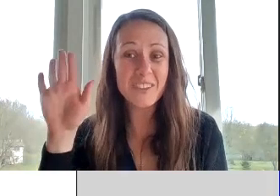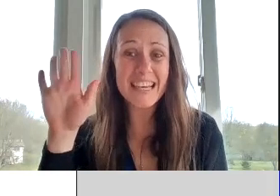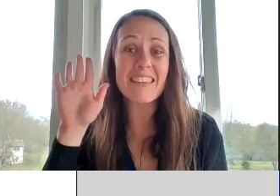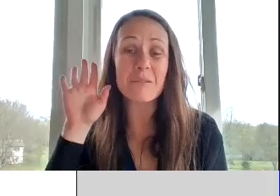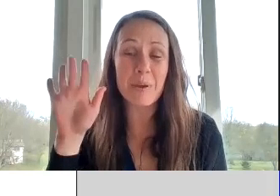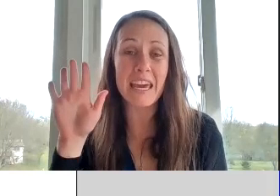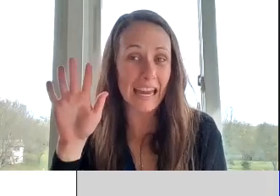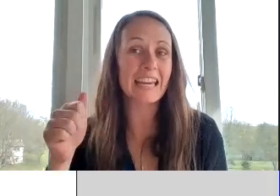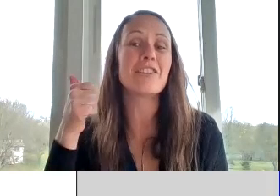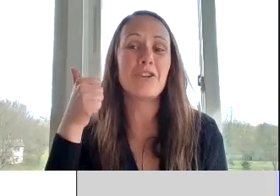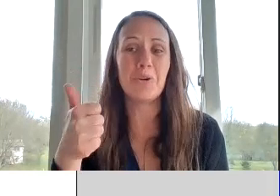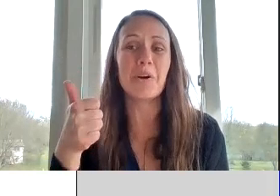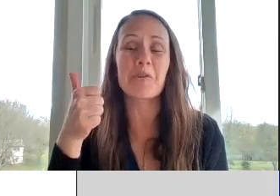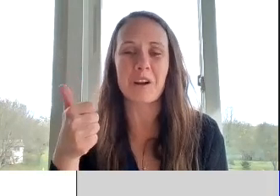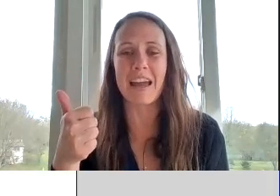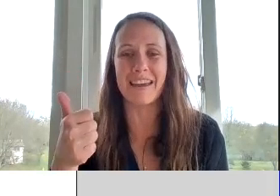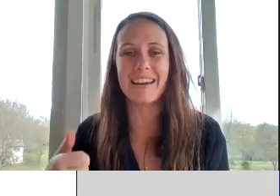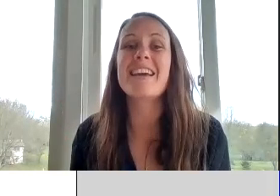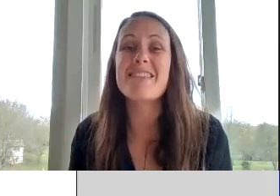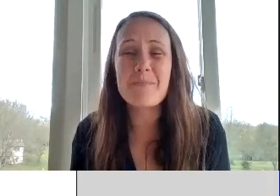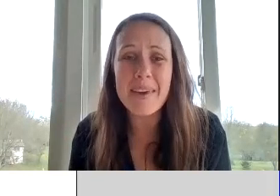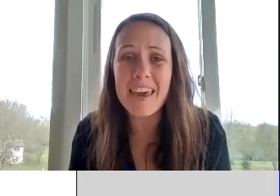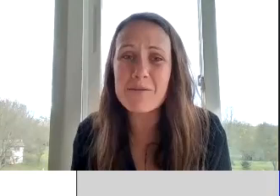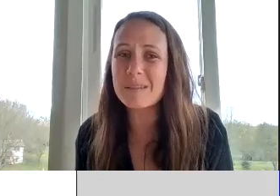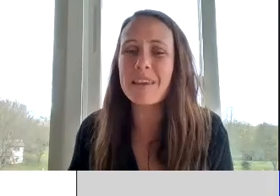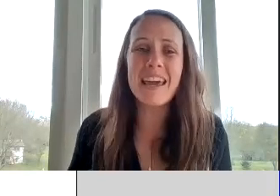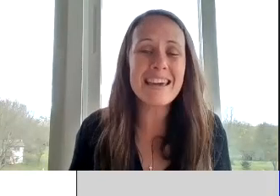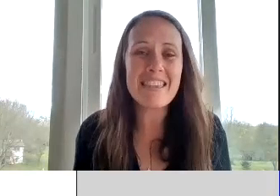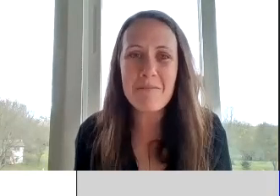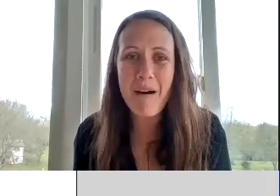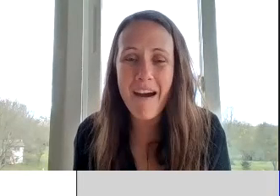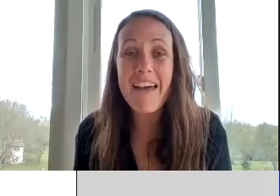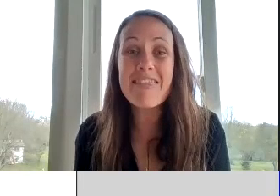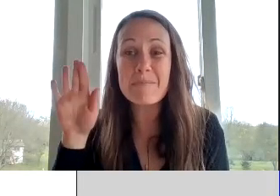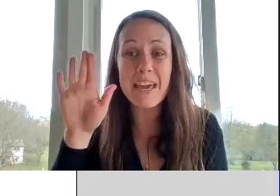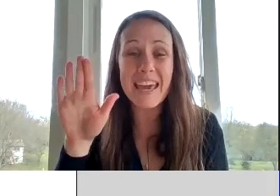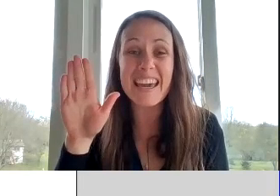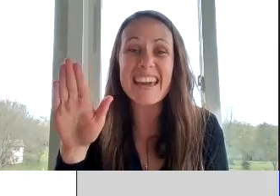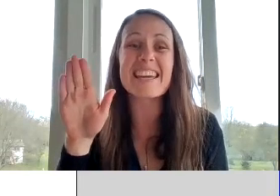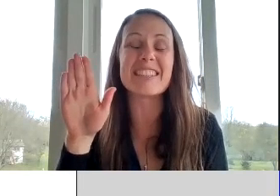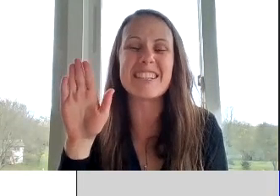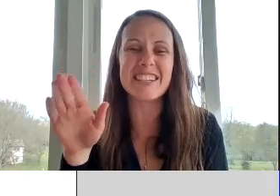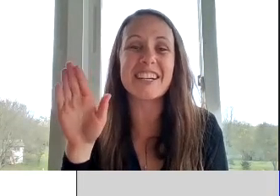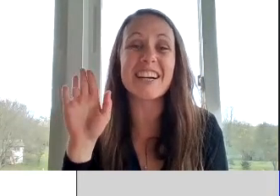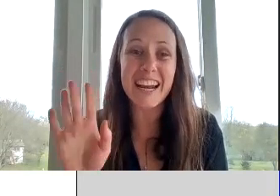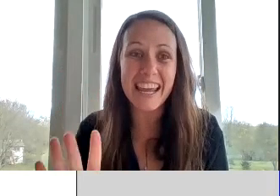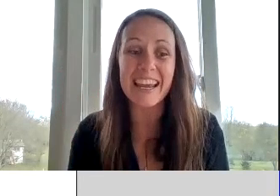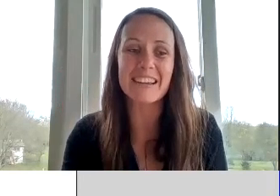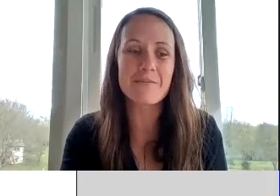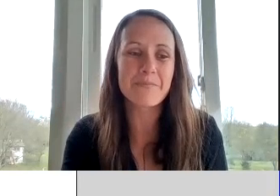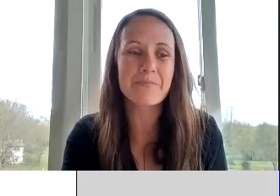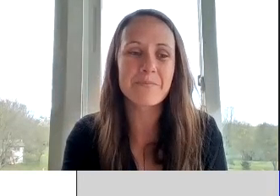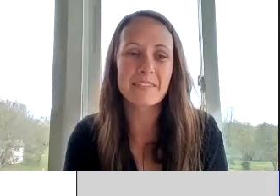If you said the pig, you're right. The pig was playing in the mud. The pig is